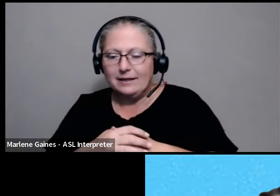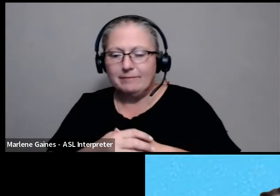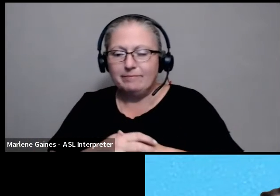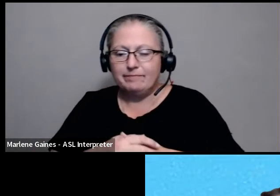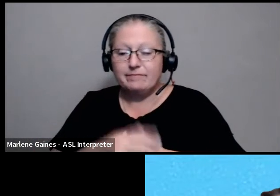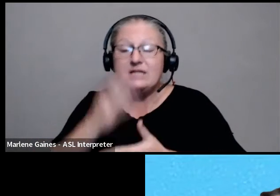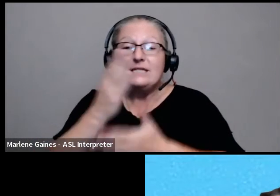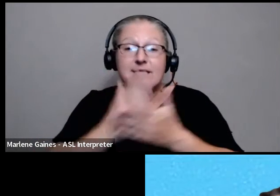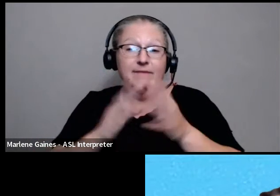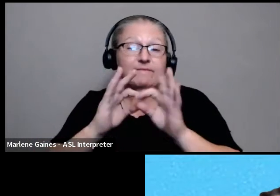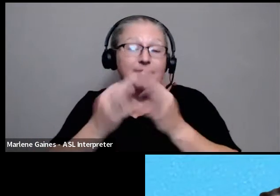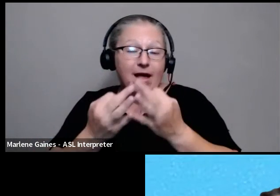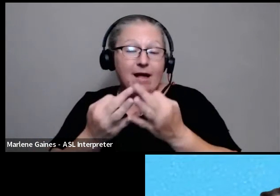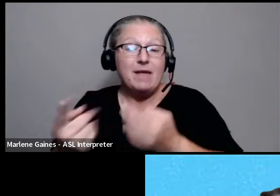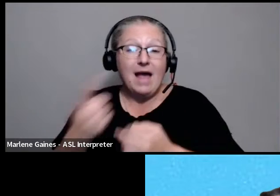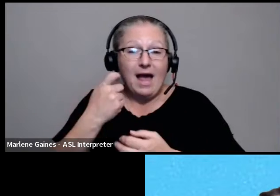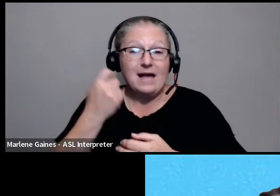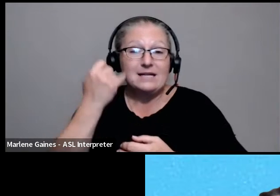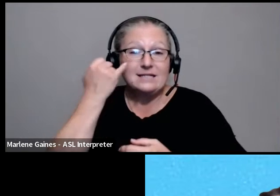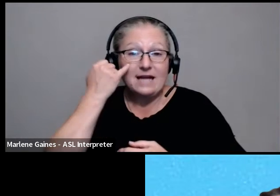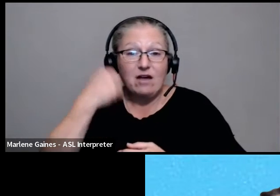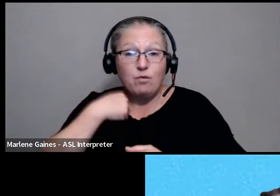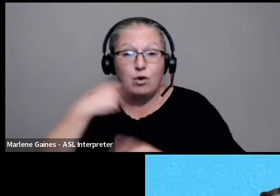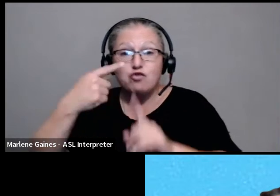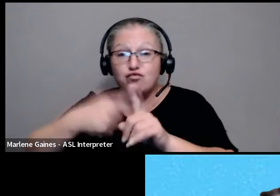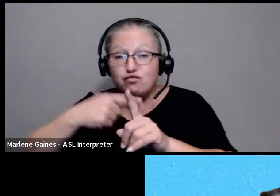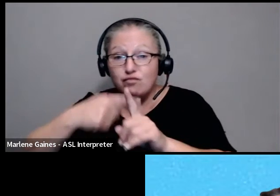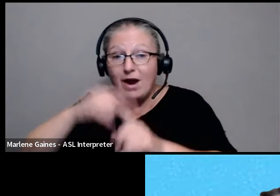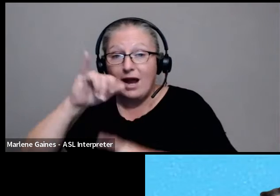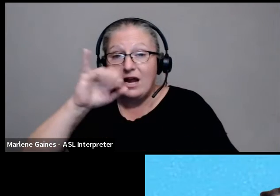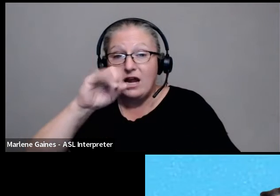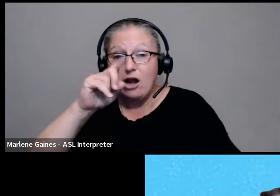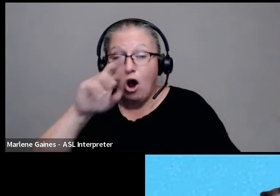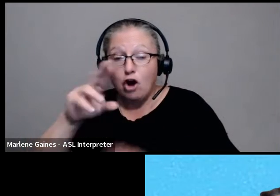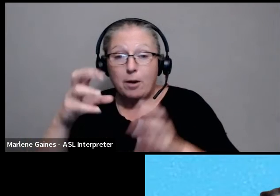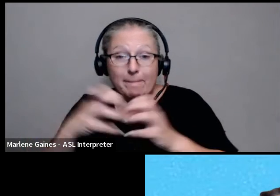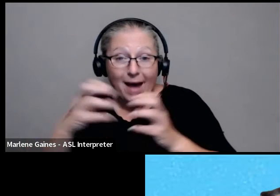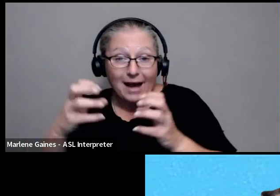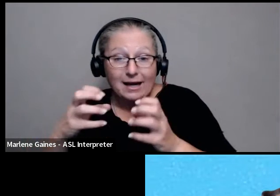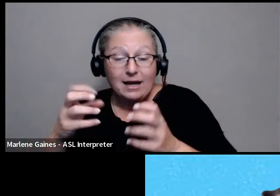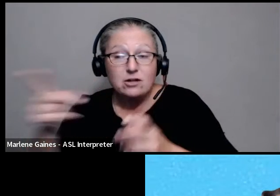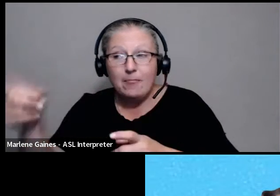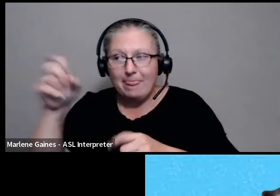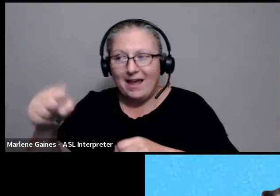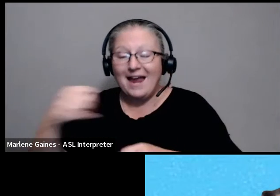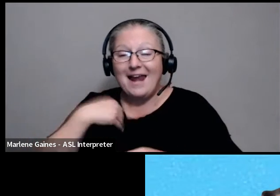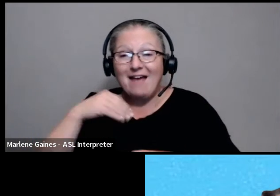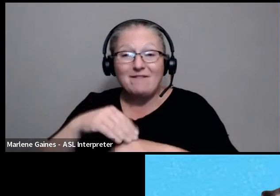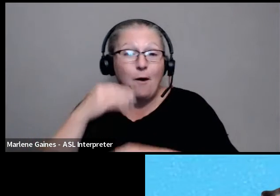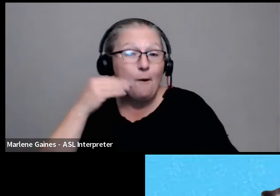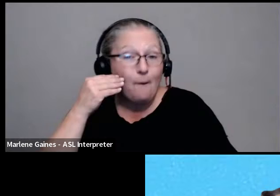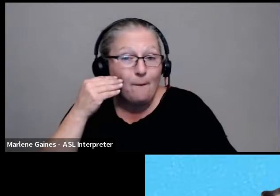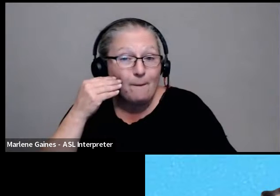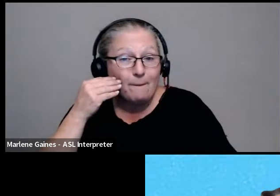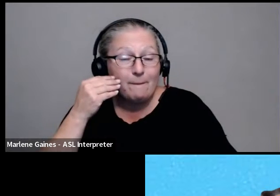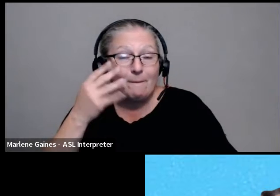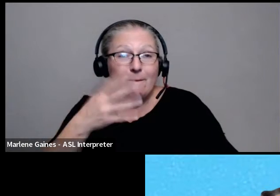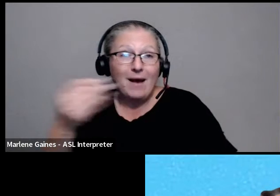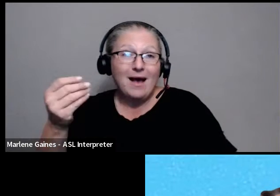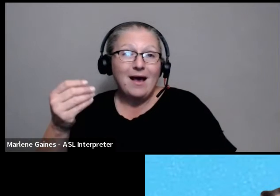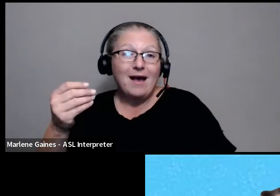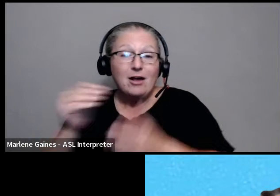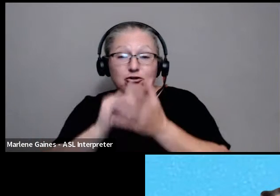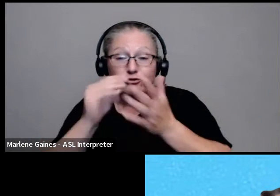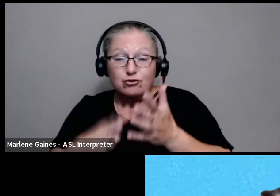had families ask whether or not we rent Yonder magnets, so they can have one at home and have their